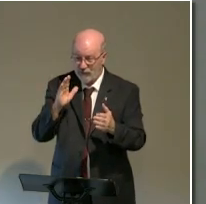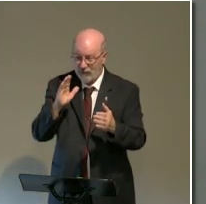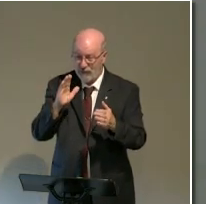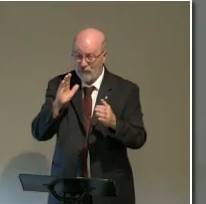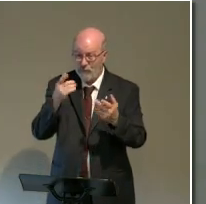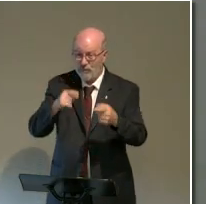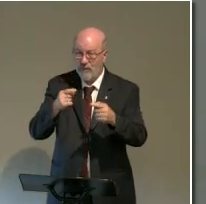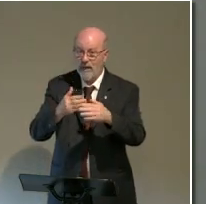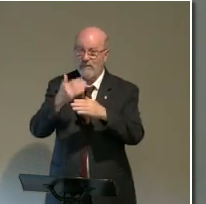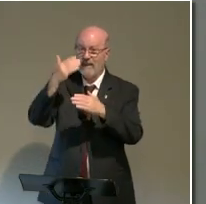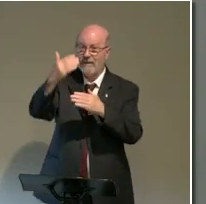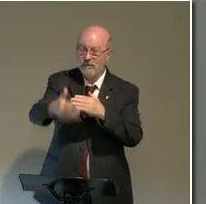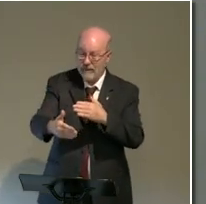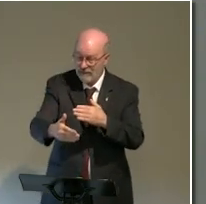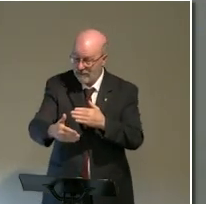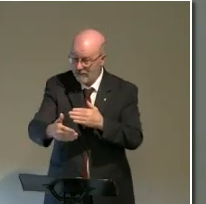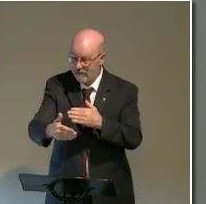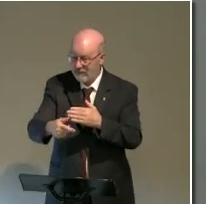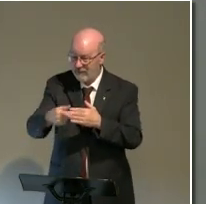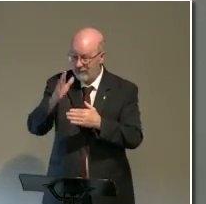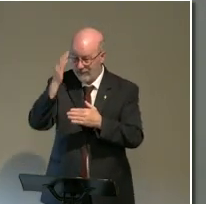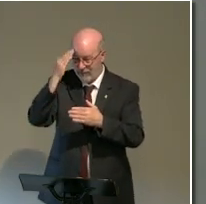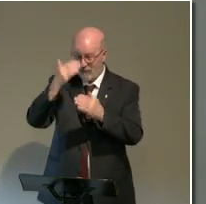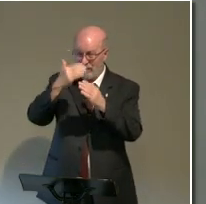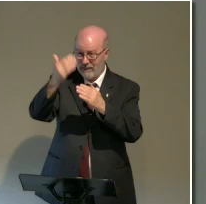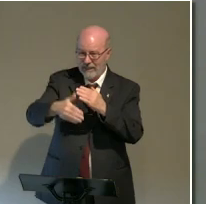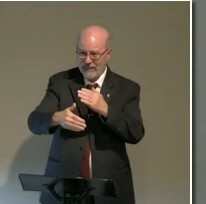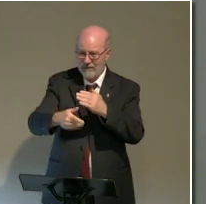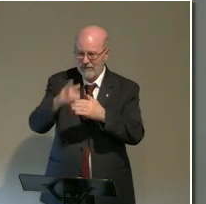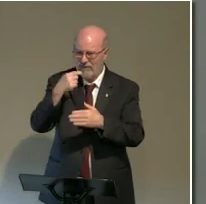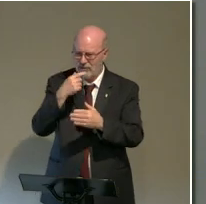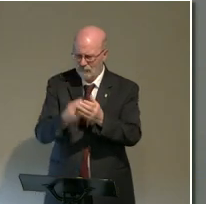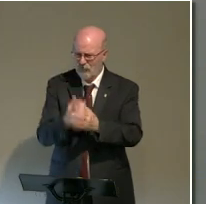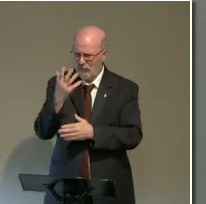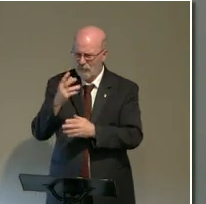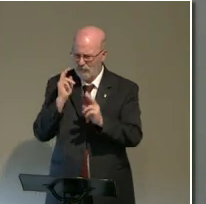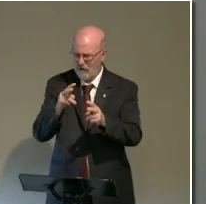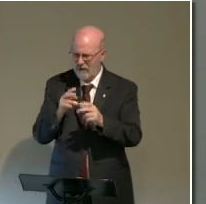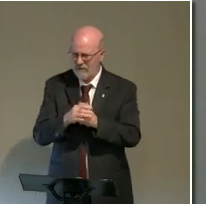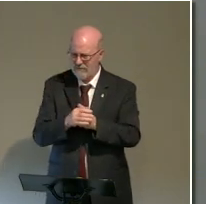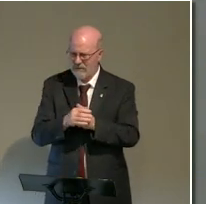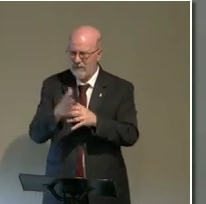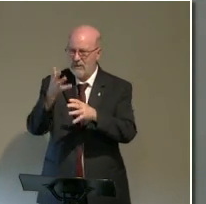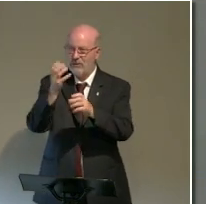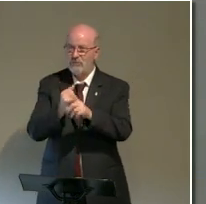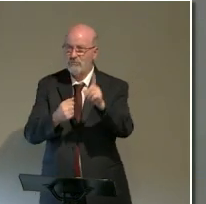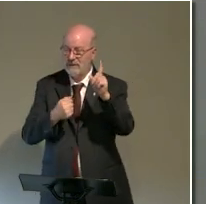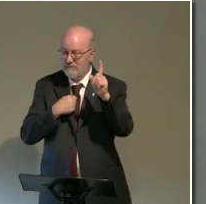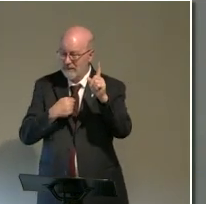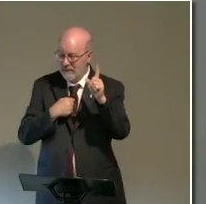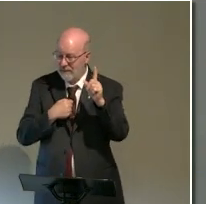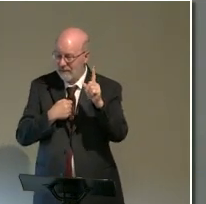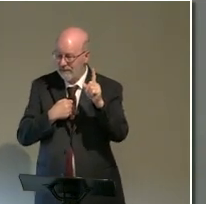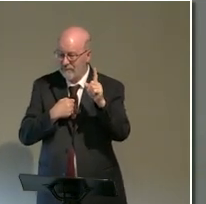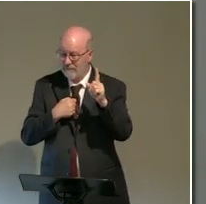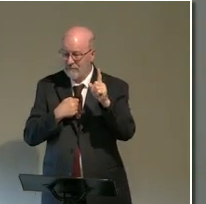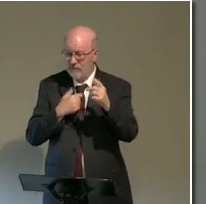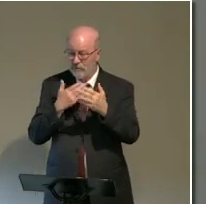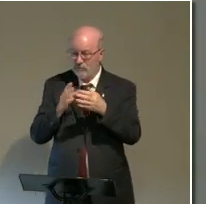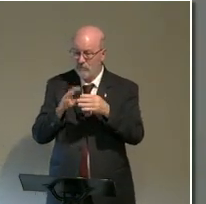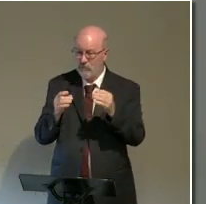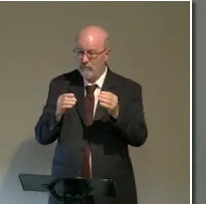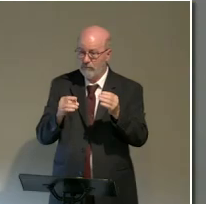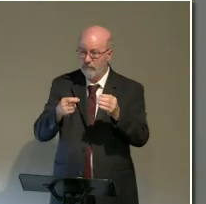other side. He knows. He's like, you're going to grow. Watch. Just trust me, okay? A good analogy